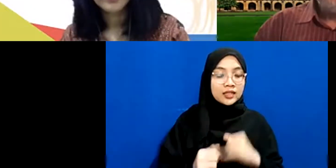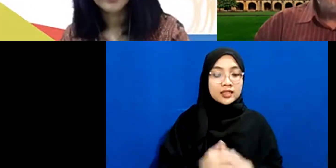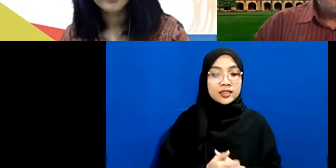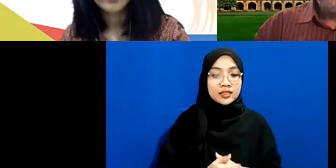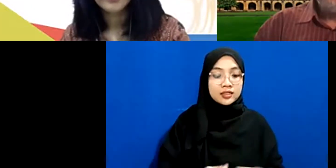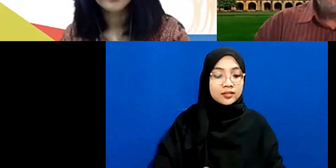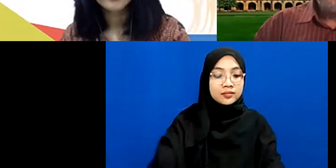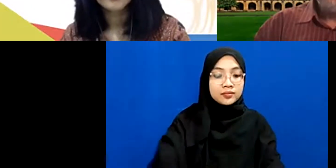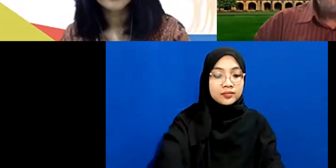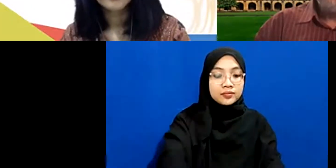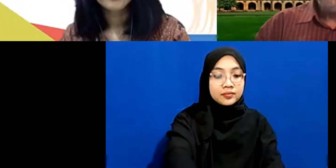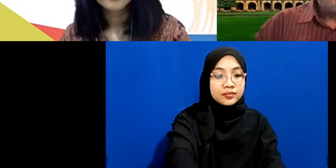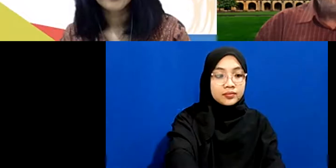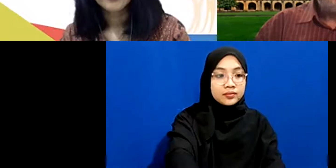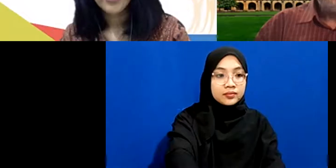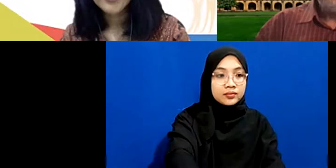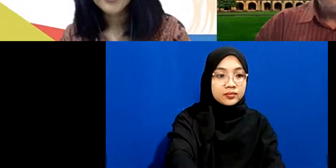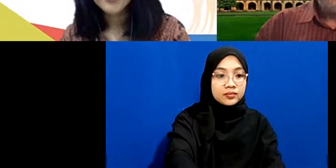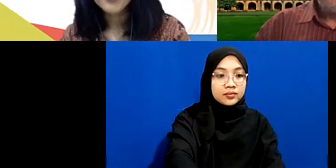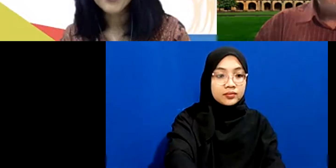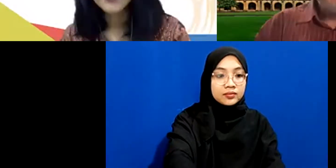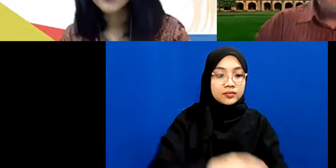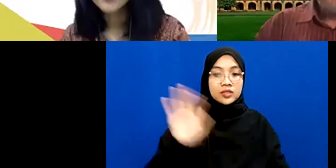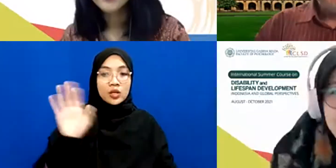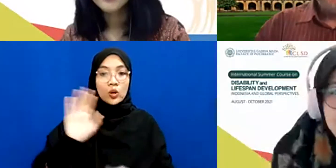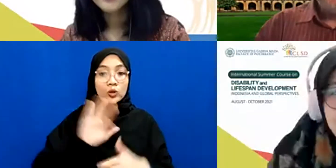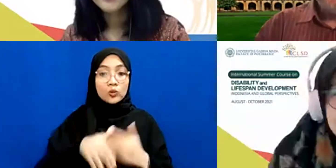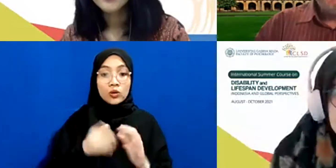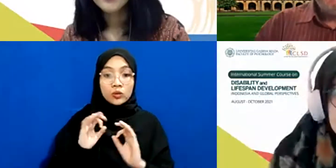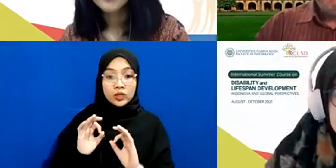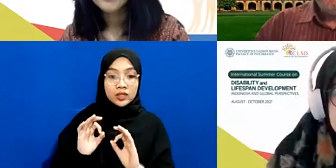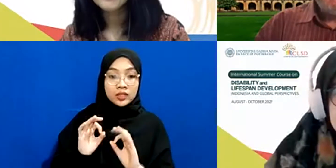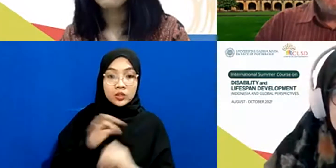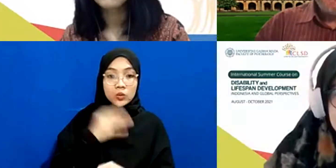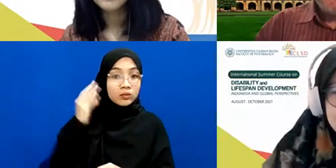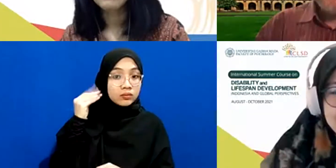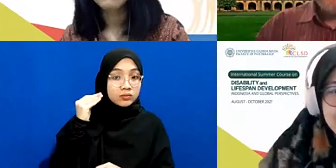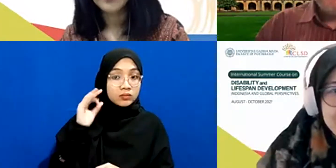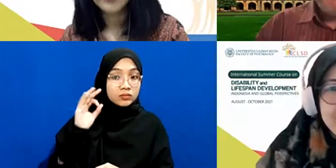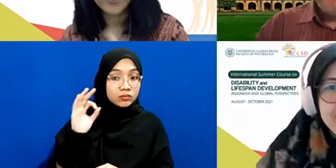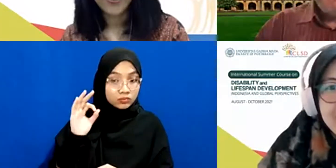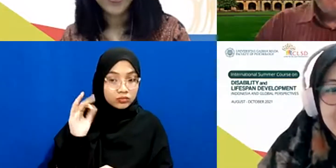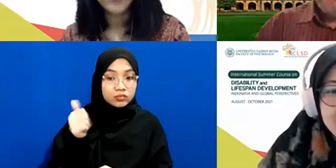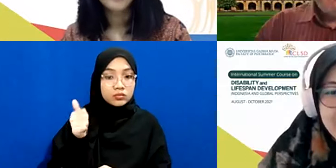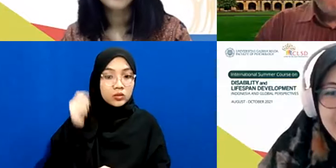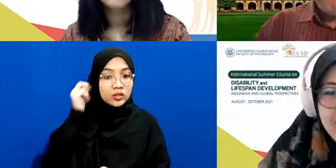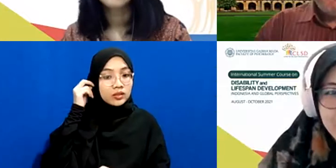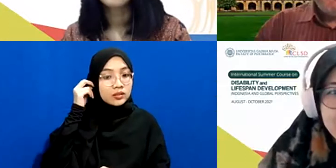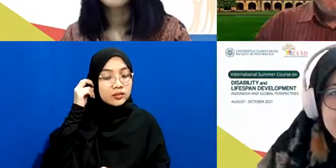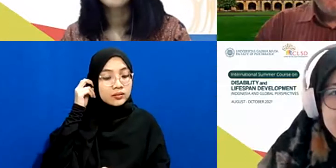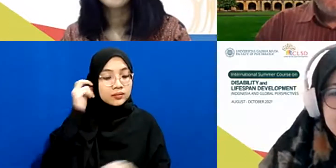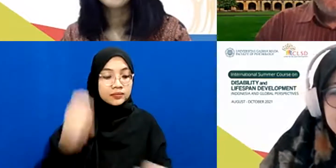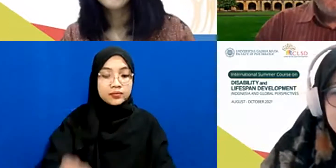Hello, everyone. Yes. Hello, can you hear my voice? Yes, Iftia, yes. We can. Okay,